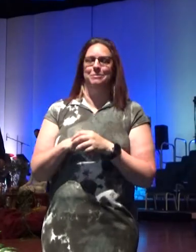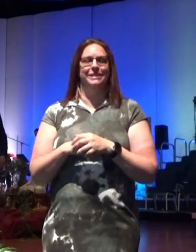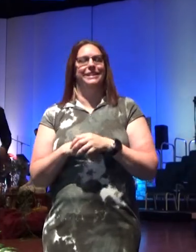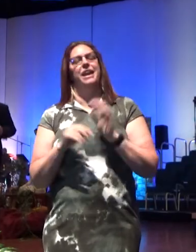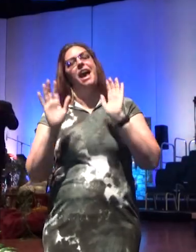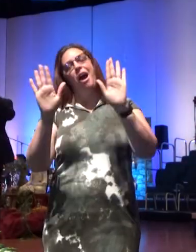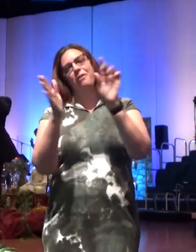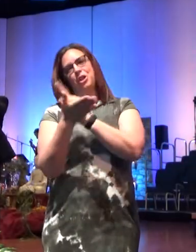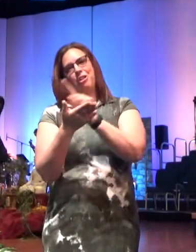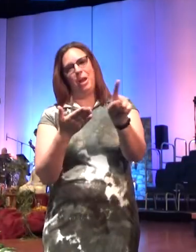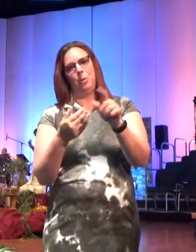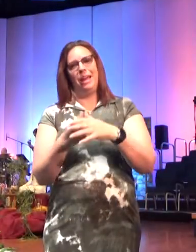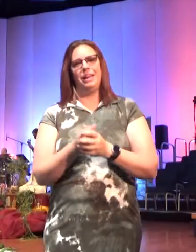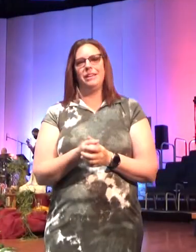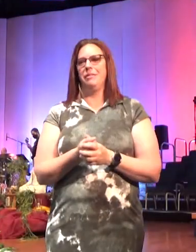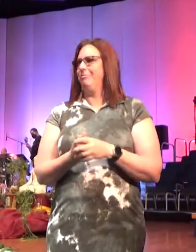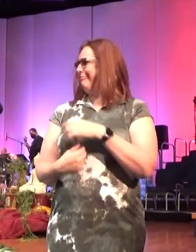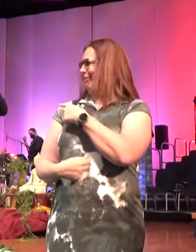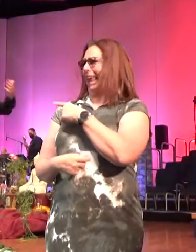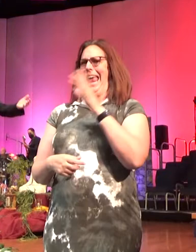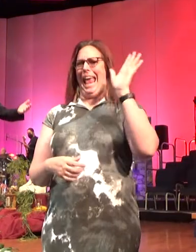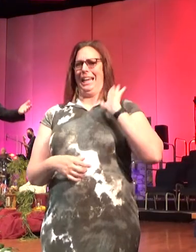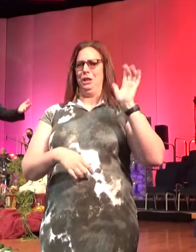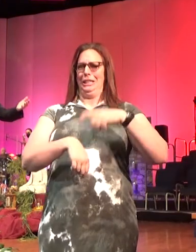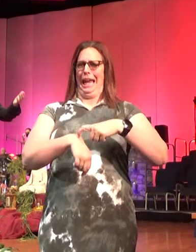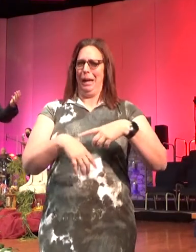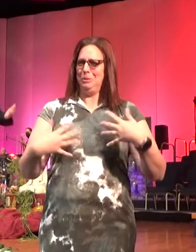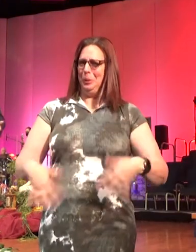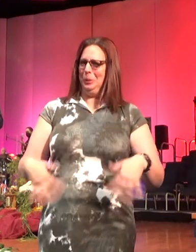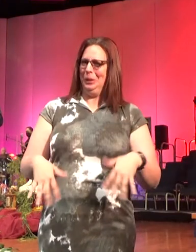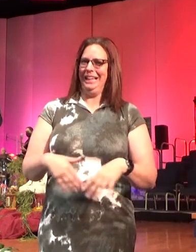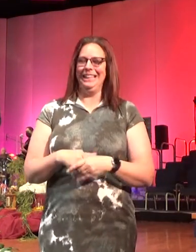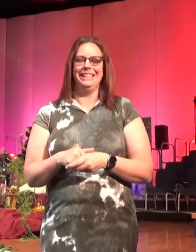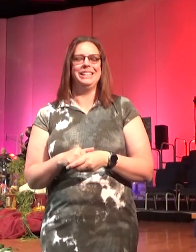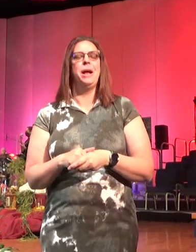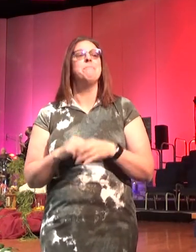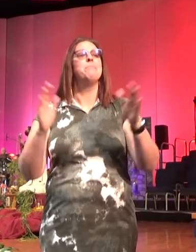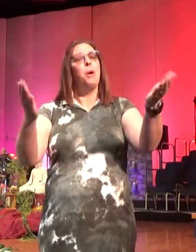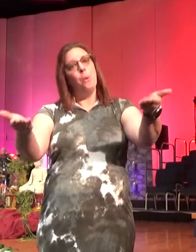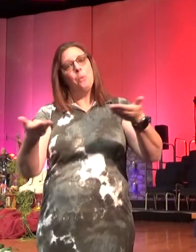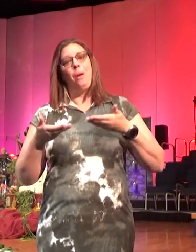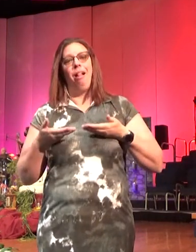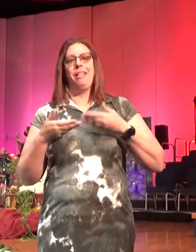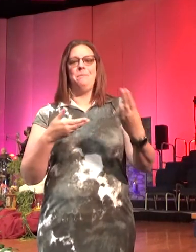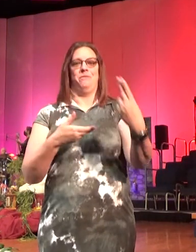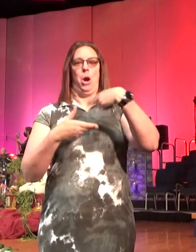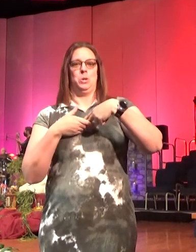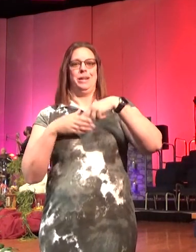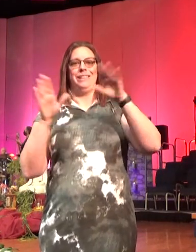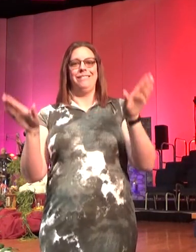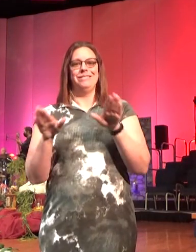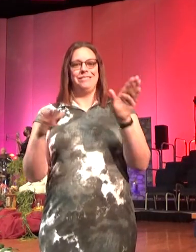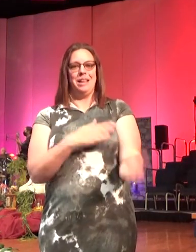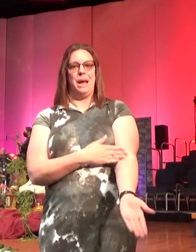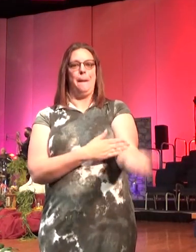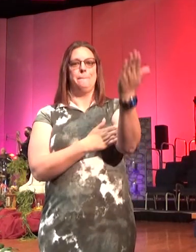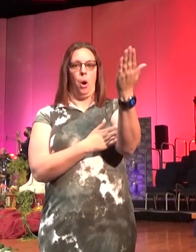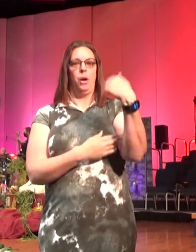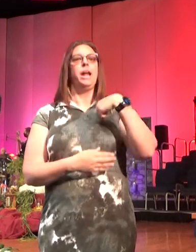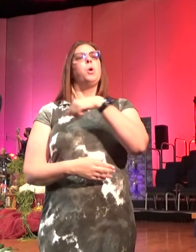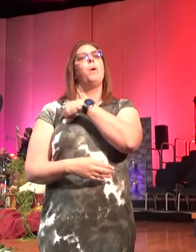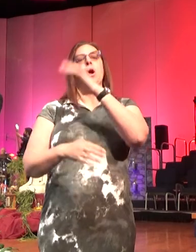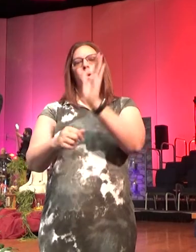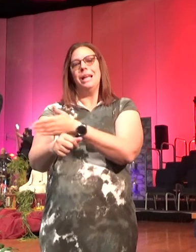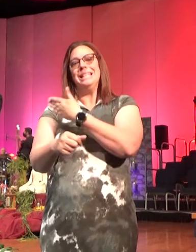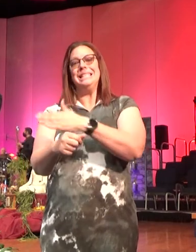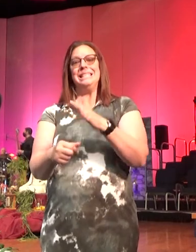Ancient times, wow. Welcome. Thank you for joining us on a Sunday morning at Mile High Church. We're going to sing a song called One Big